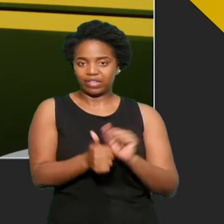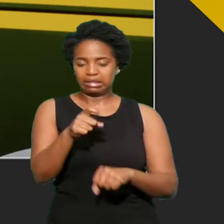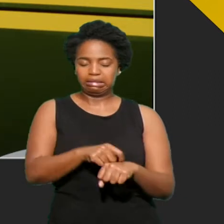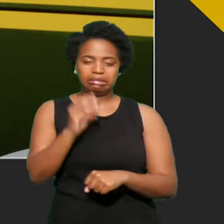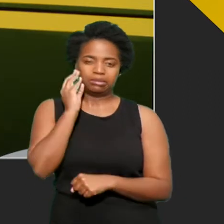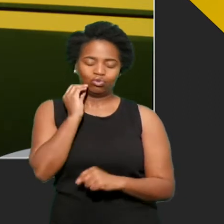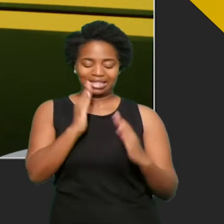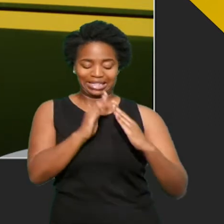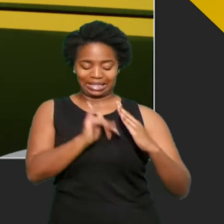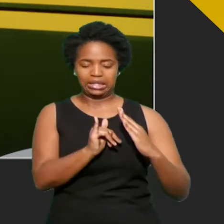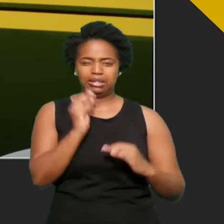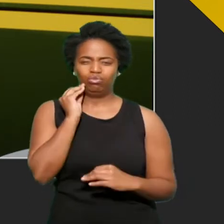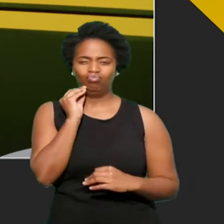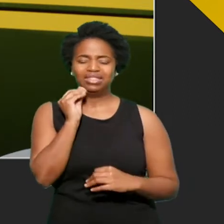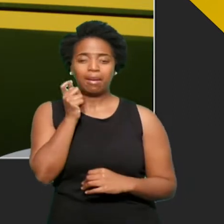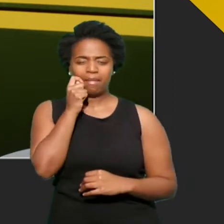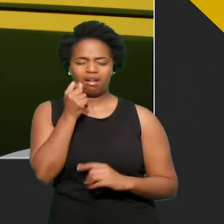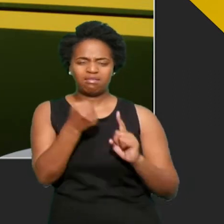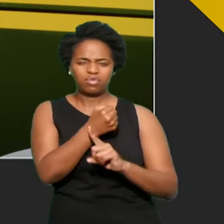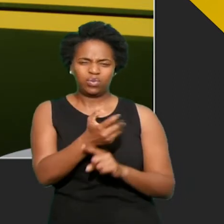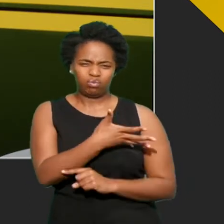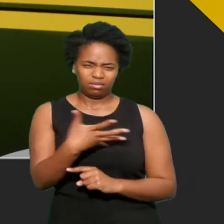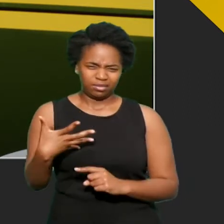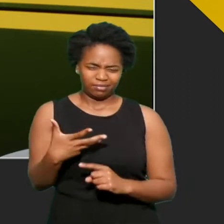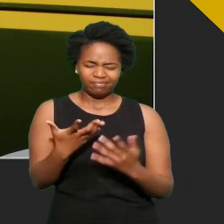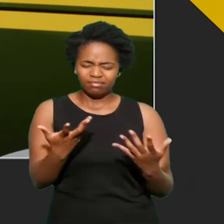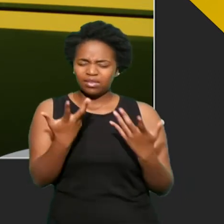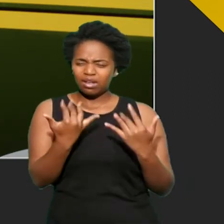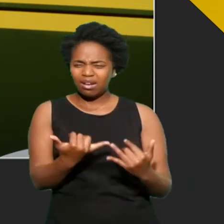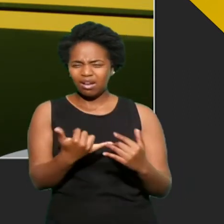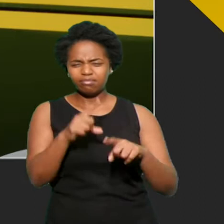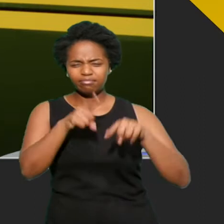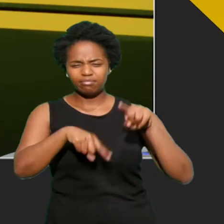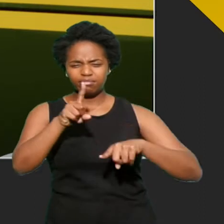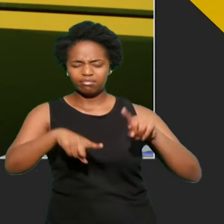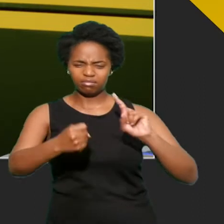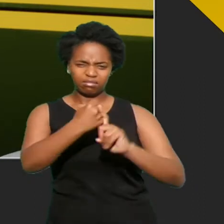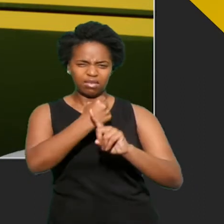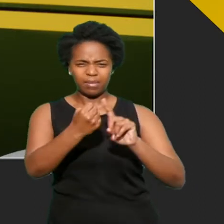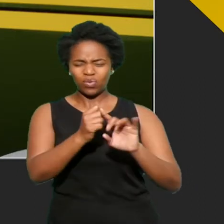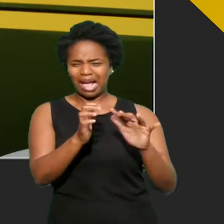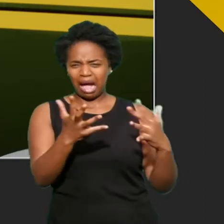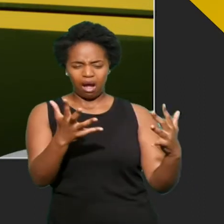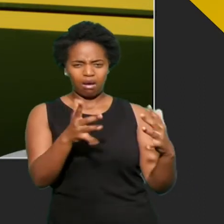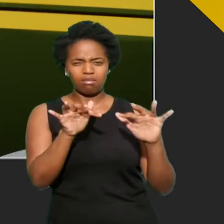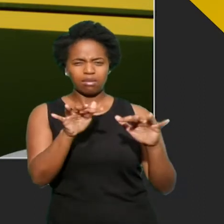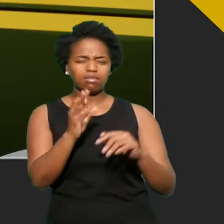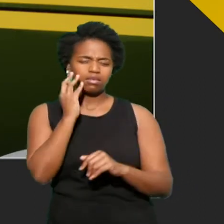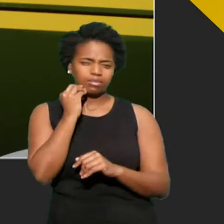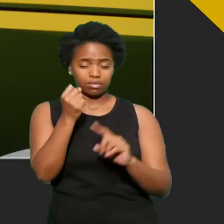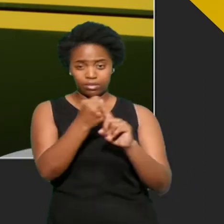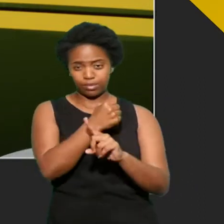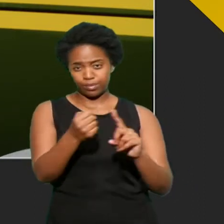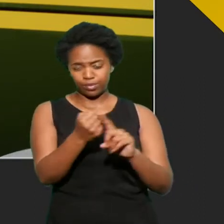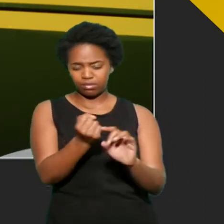we get to really understand ukuthi inkinga ingakuphi and what are the different levels when it comes to abuse and the different ways that people experience it.